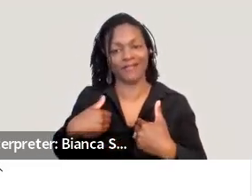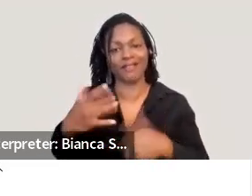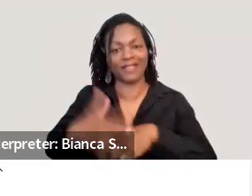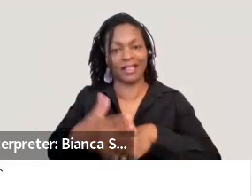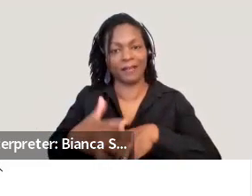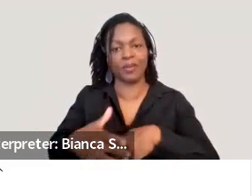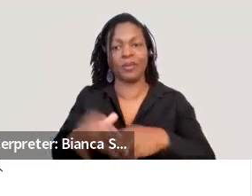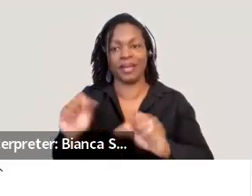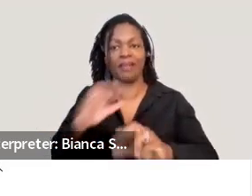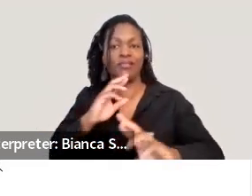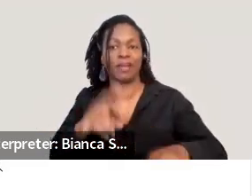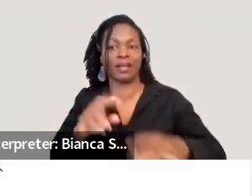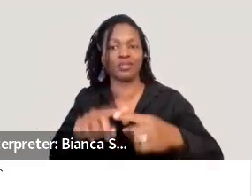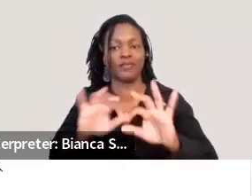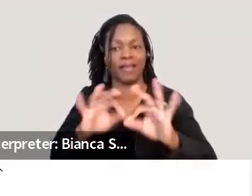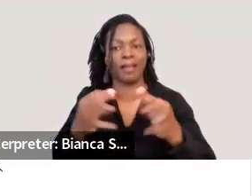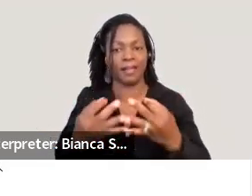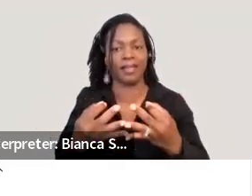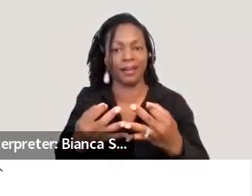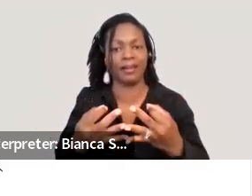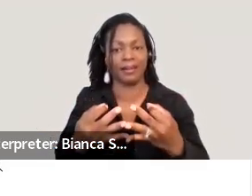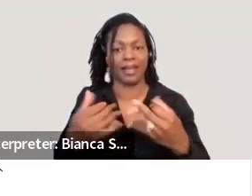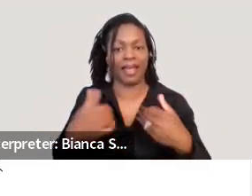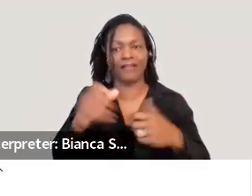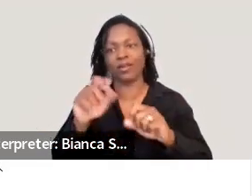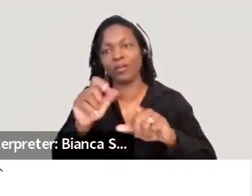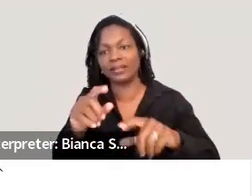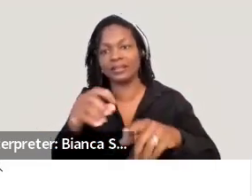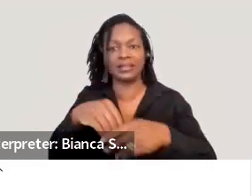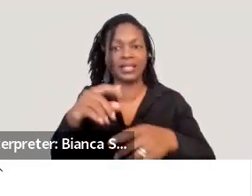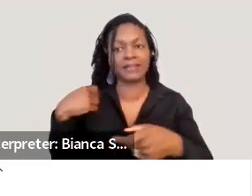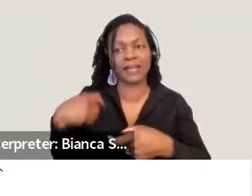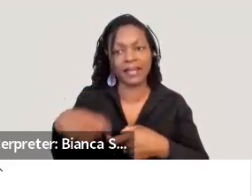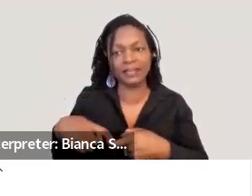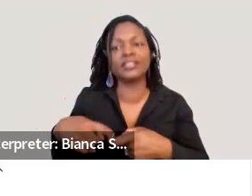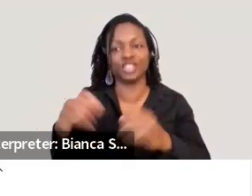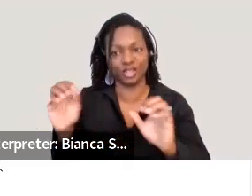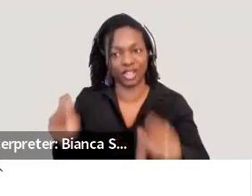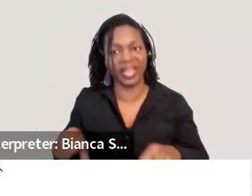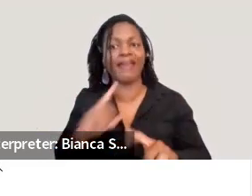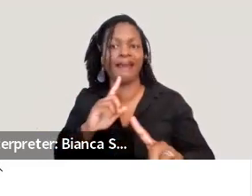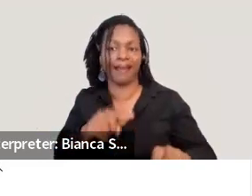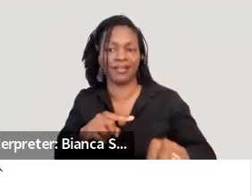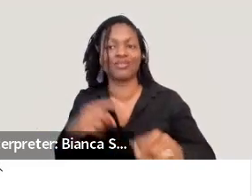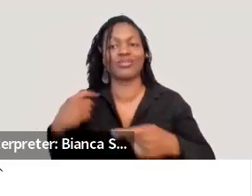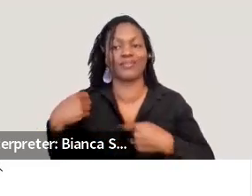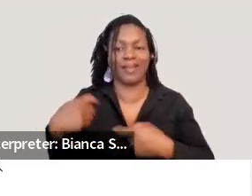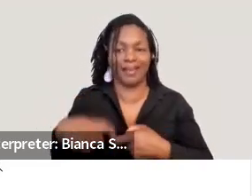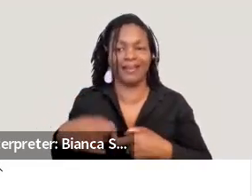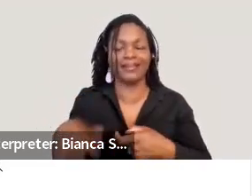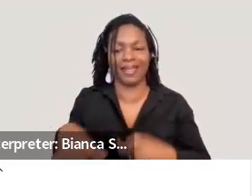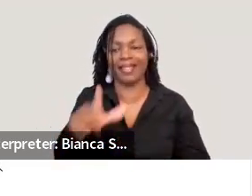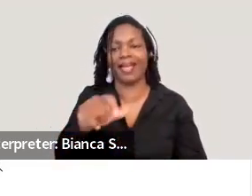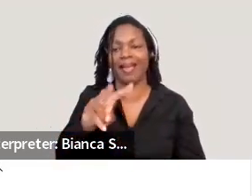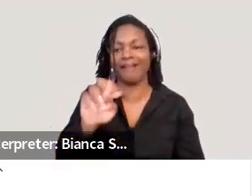to a family that has questions in Spanish, we can do that. And so our live chat is